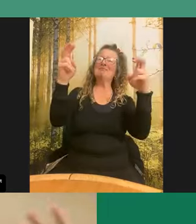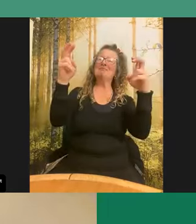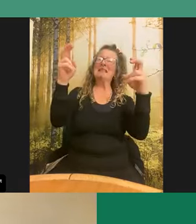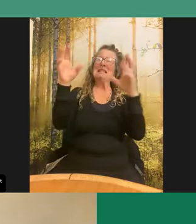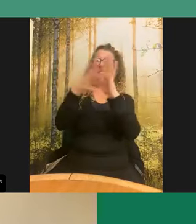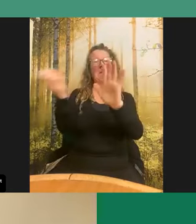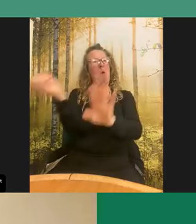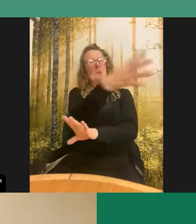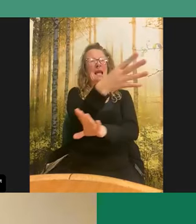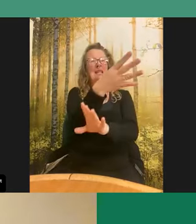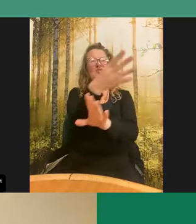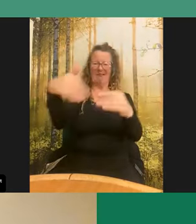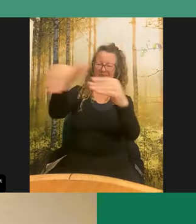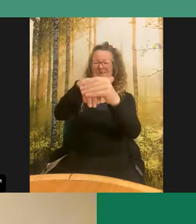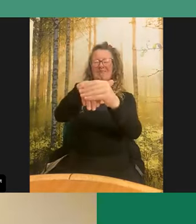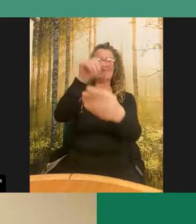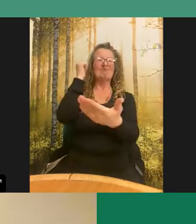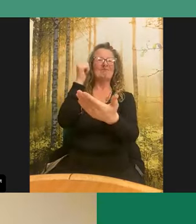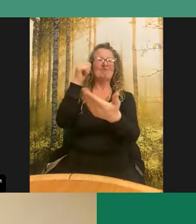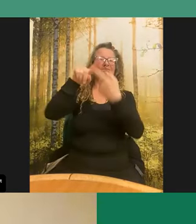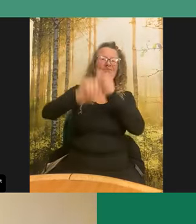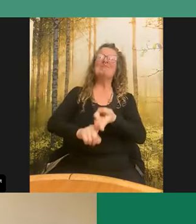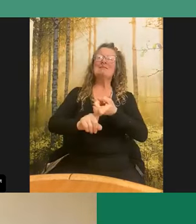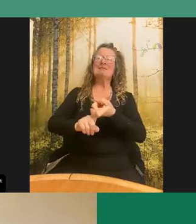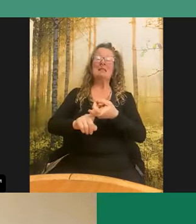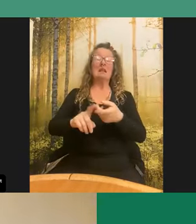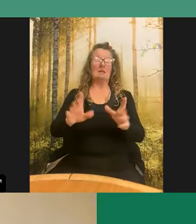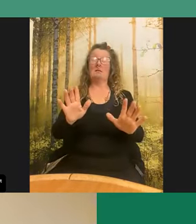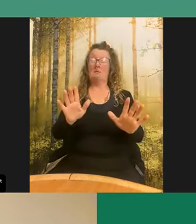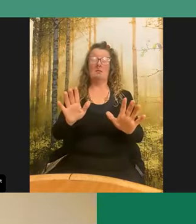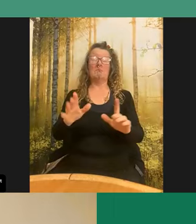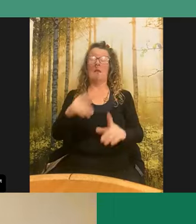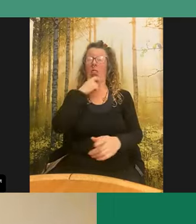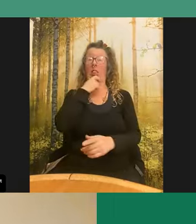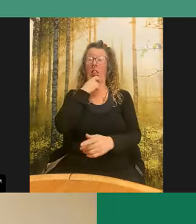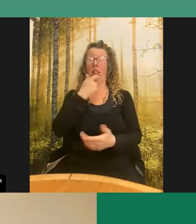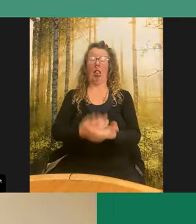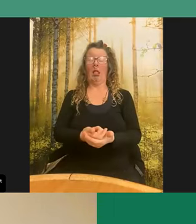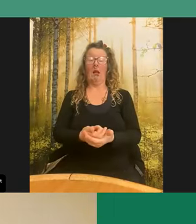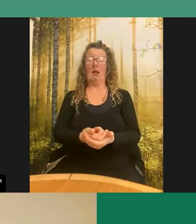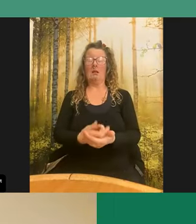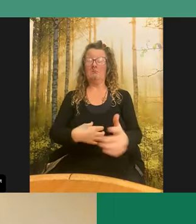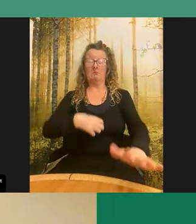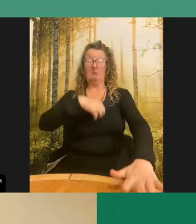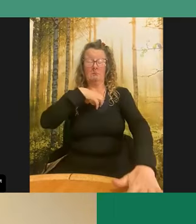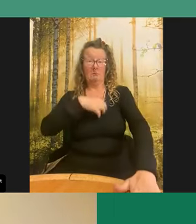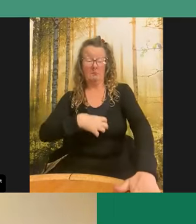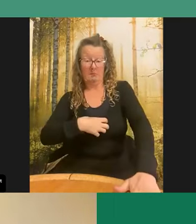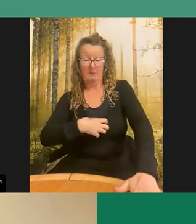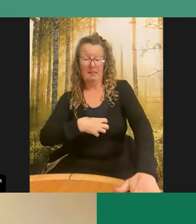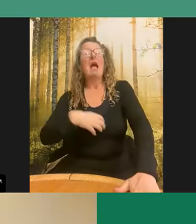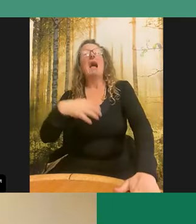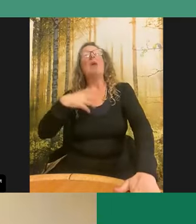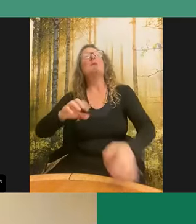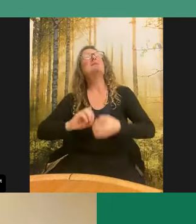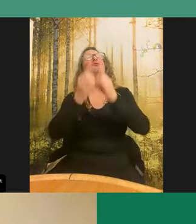bigger picture, it's really beyond shocking. And I just find that, like, I just want to put all these things in one